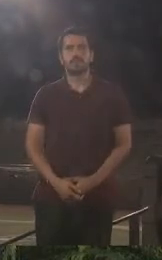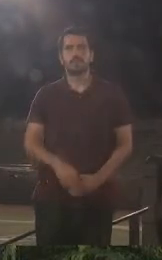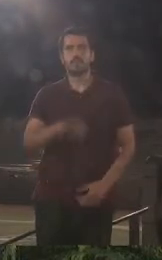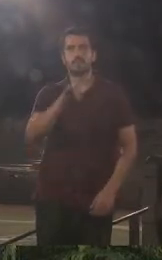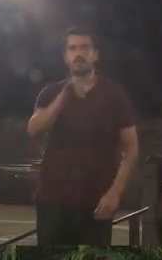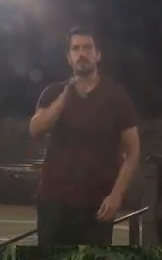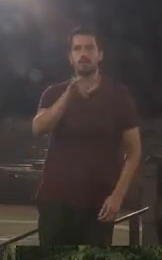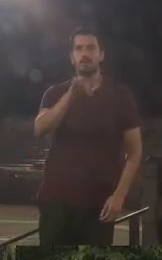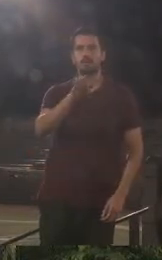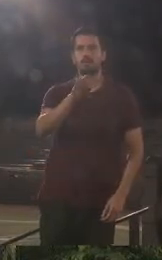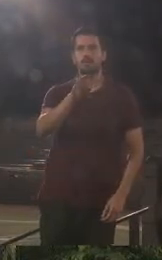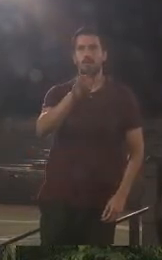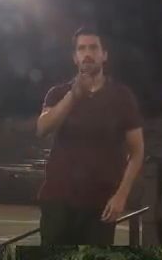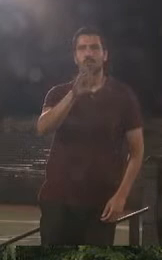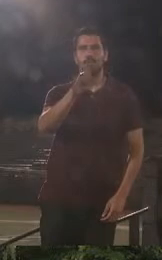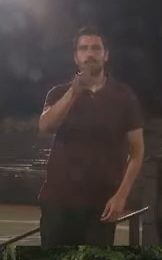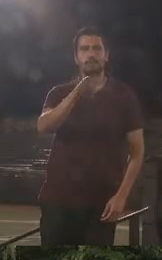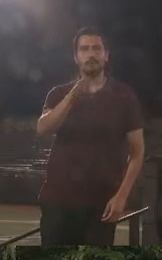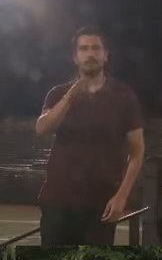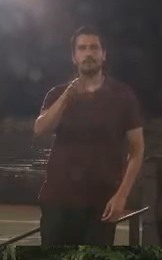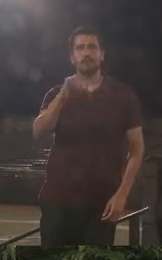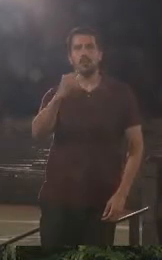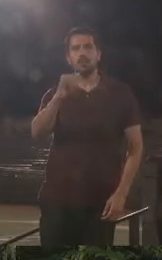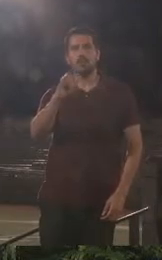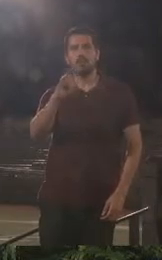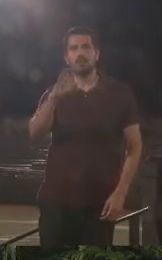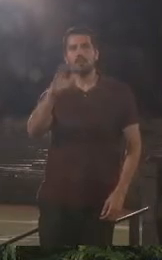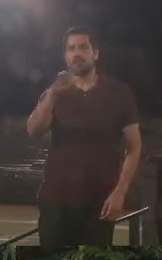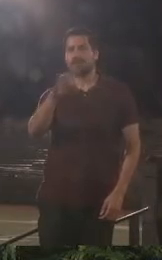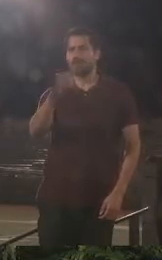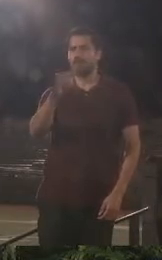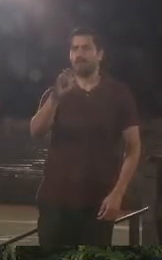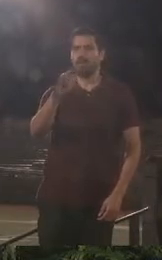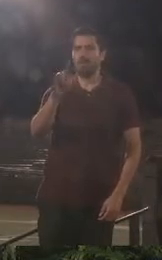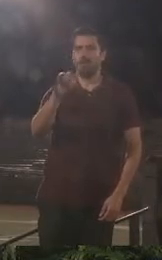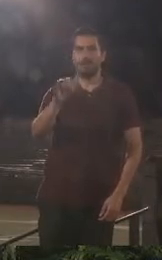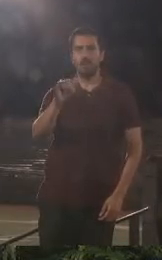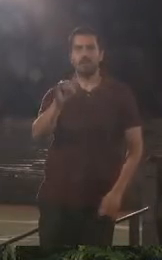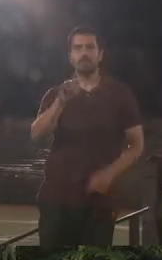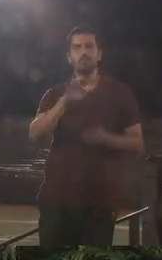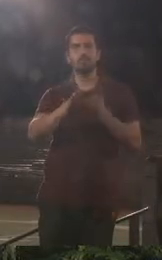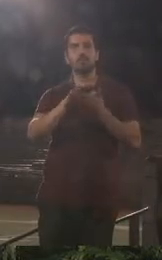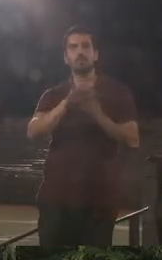Jonas Garza will be attending St. Philip's College.